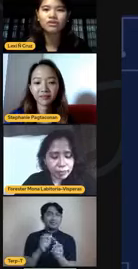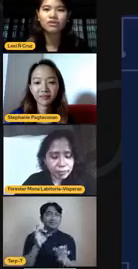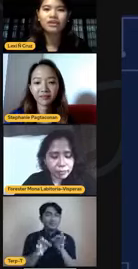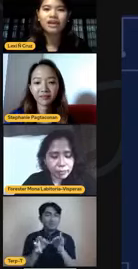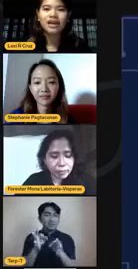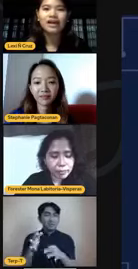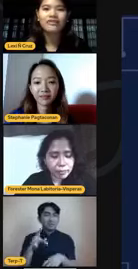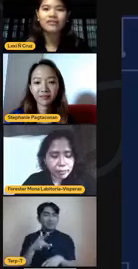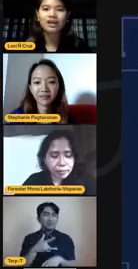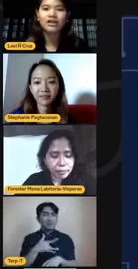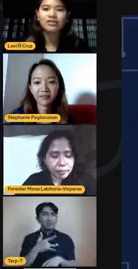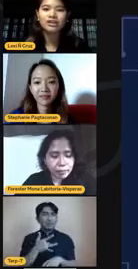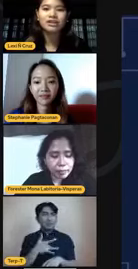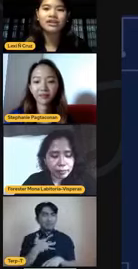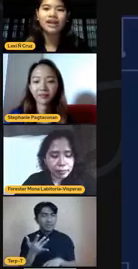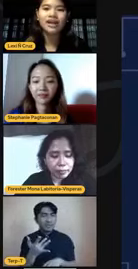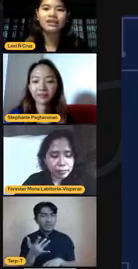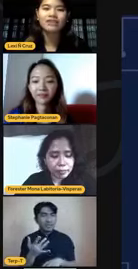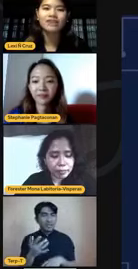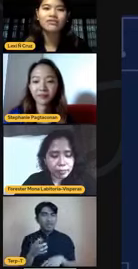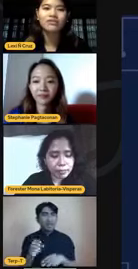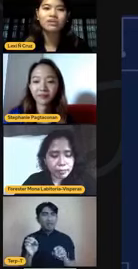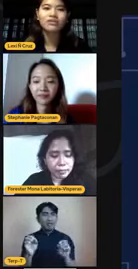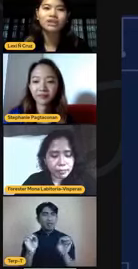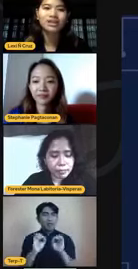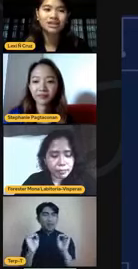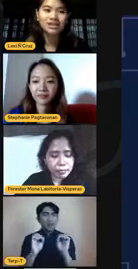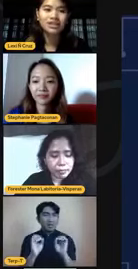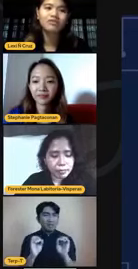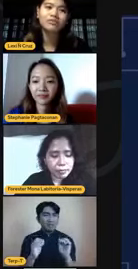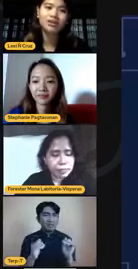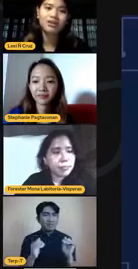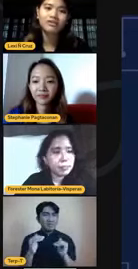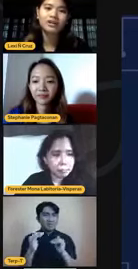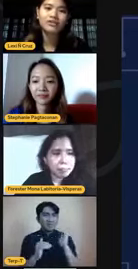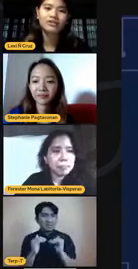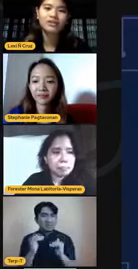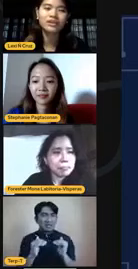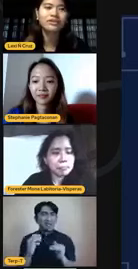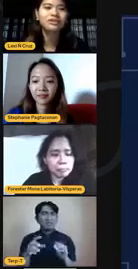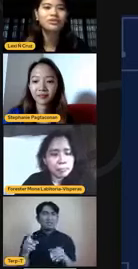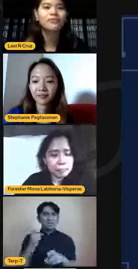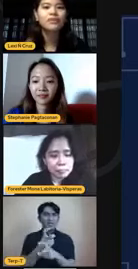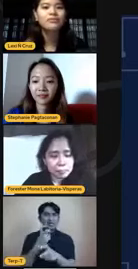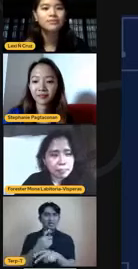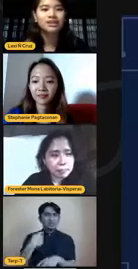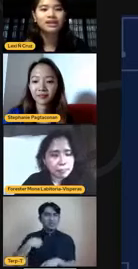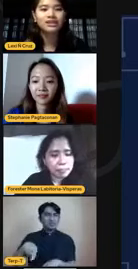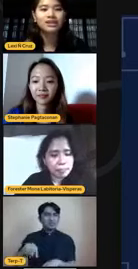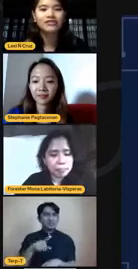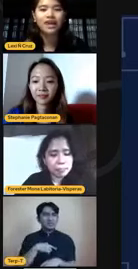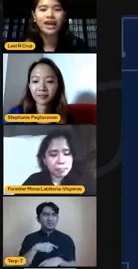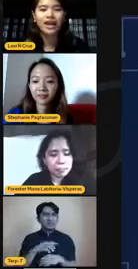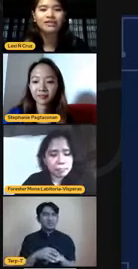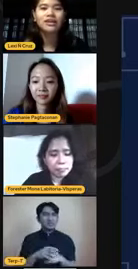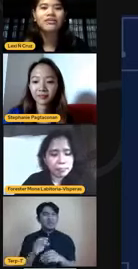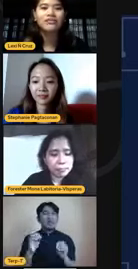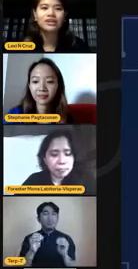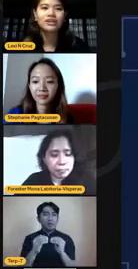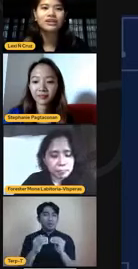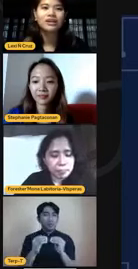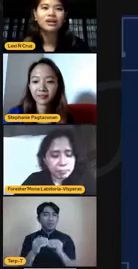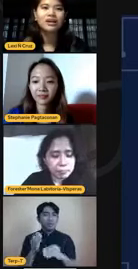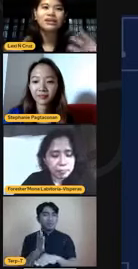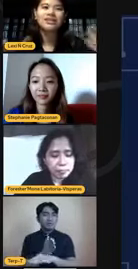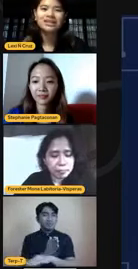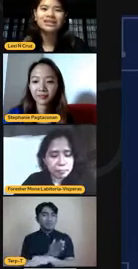we don't have equity and give everyone what they need, it would be hard for everyone to be productive and